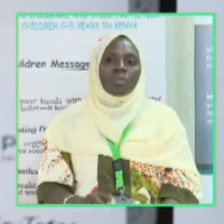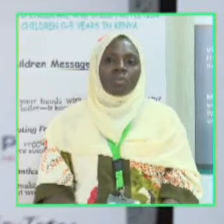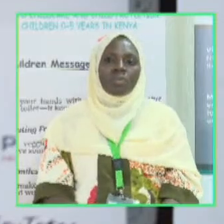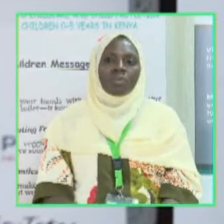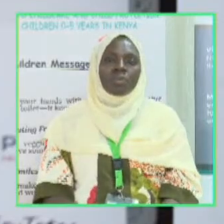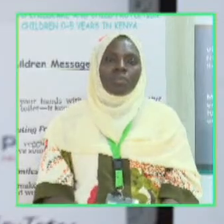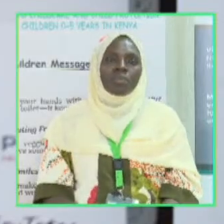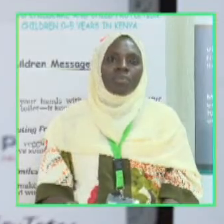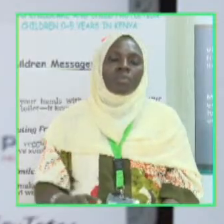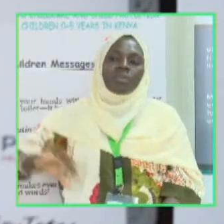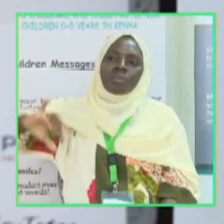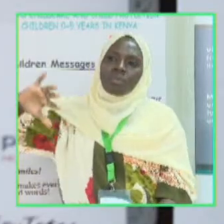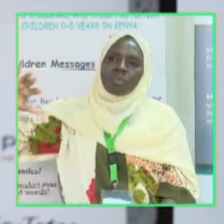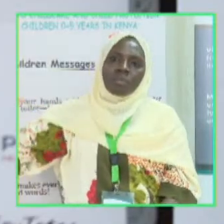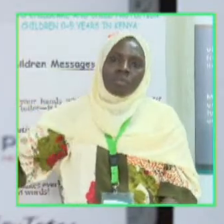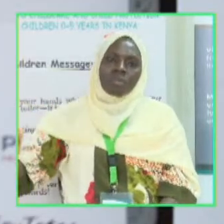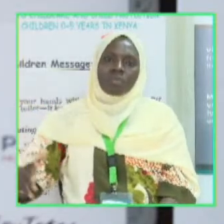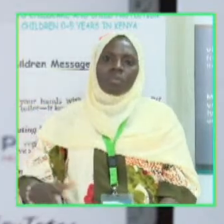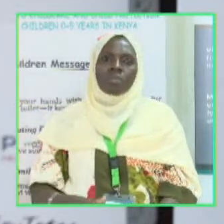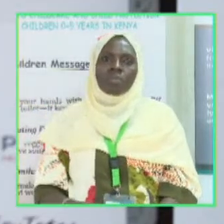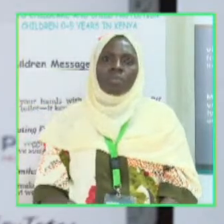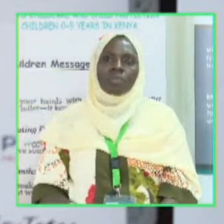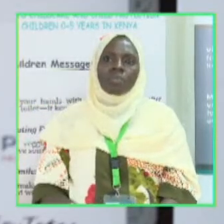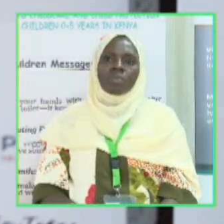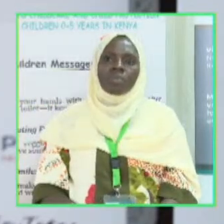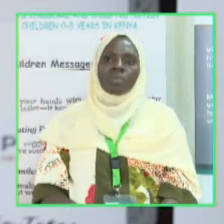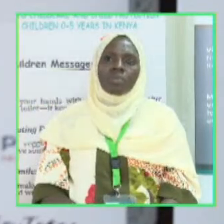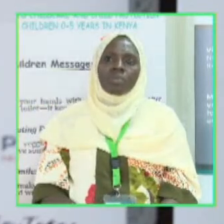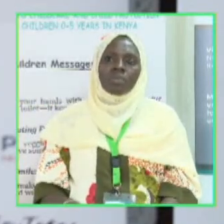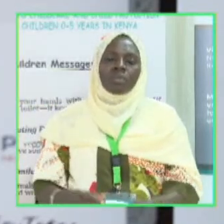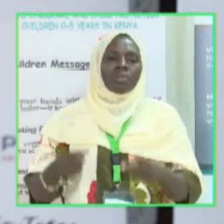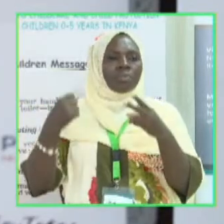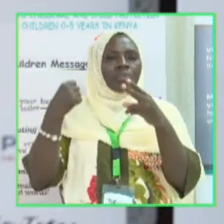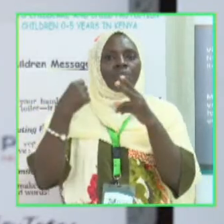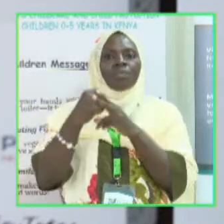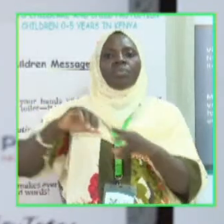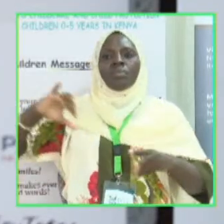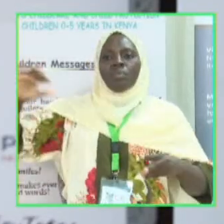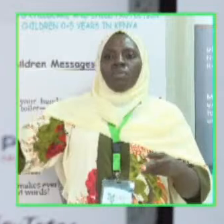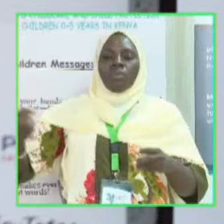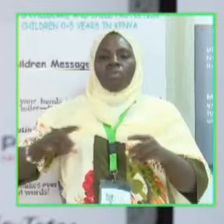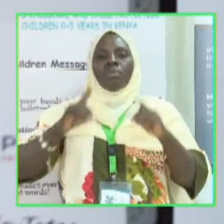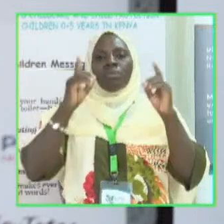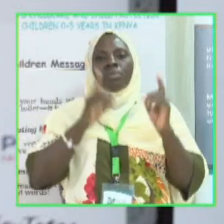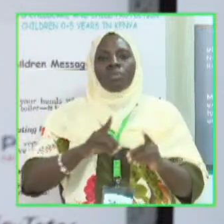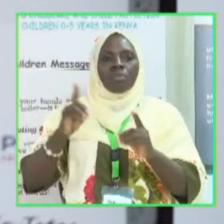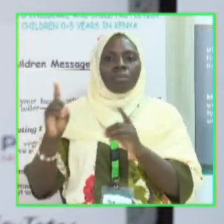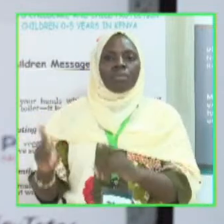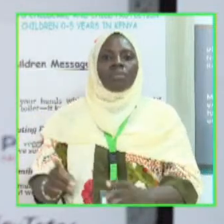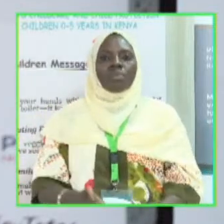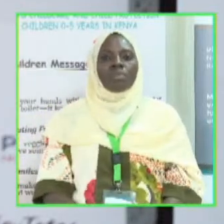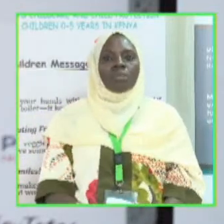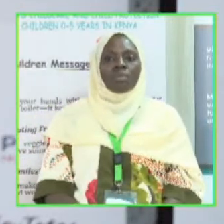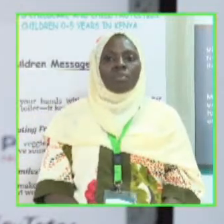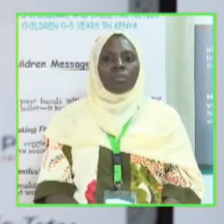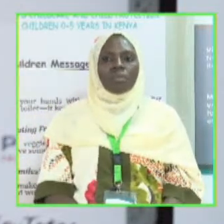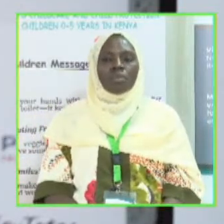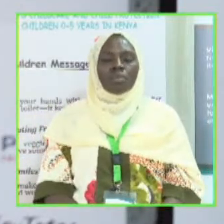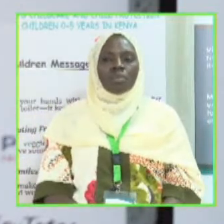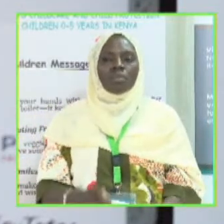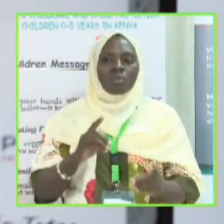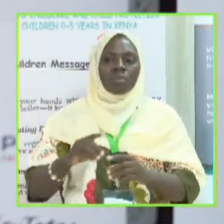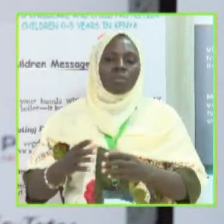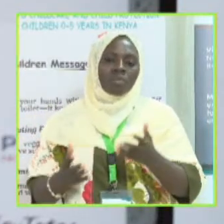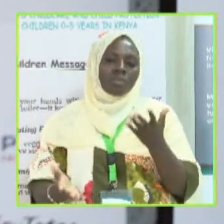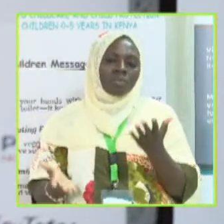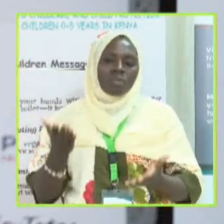the counties, at the 7 counties that we did, we did an average, and we looked and